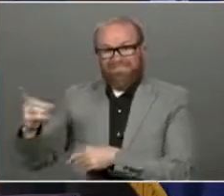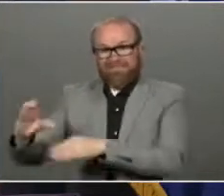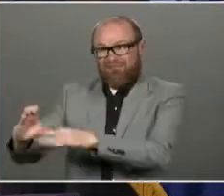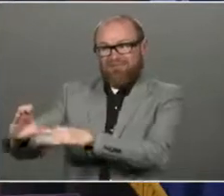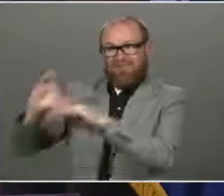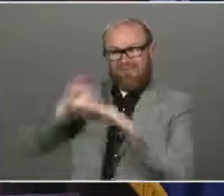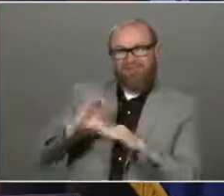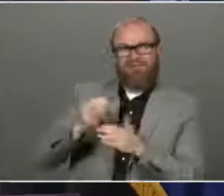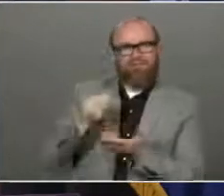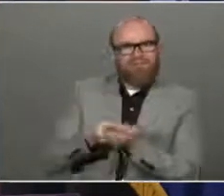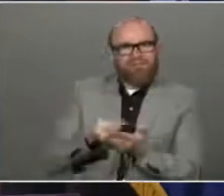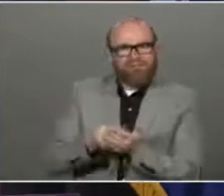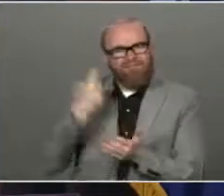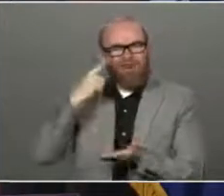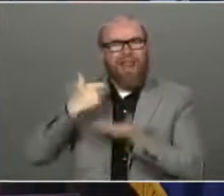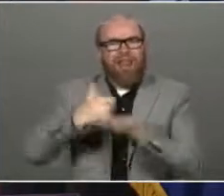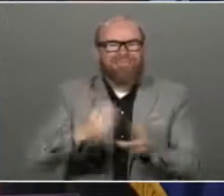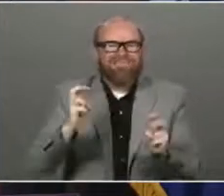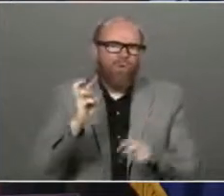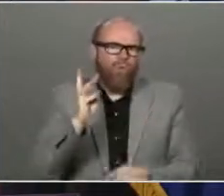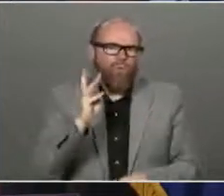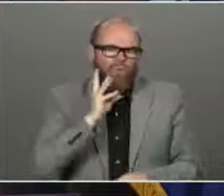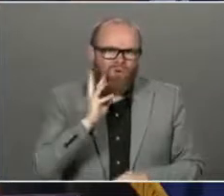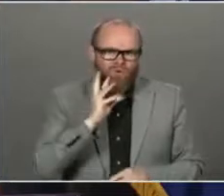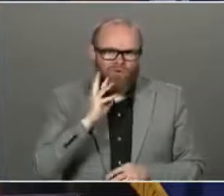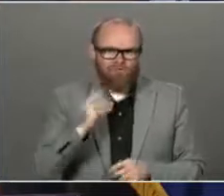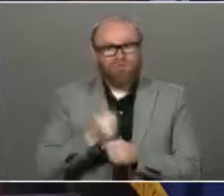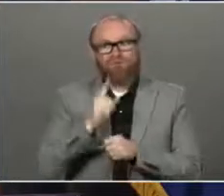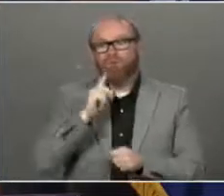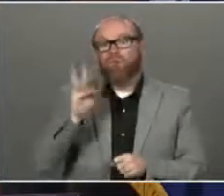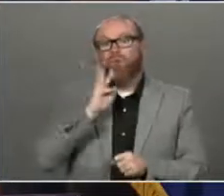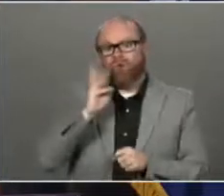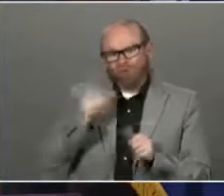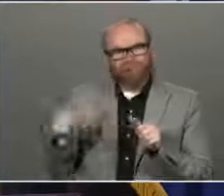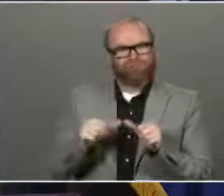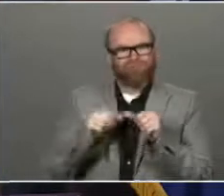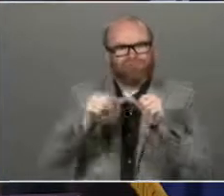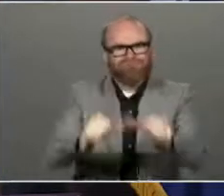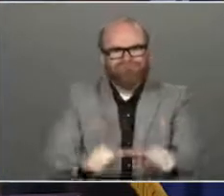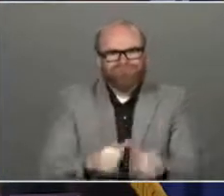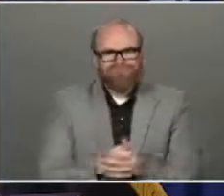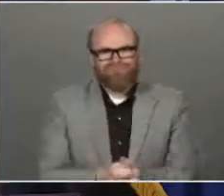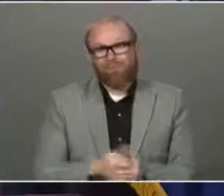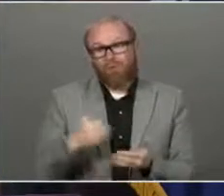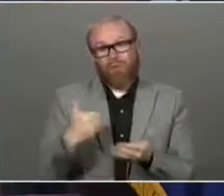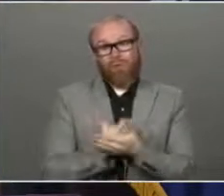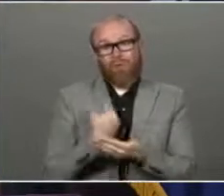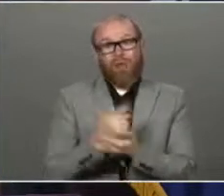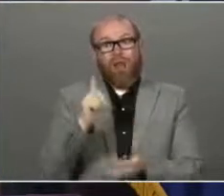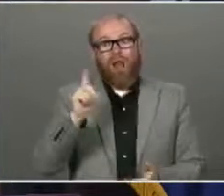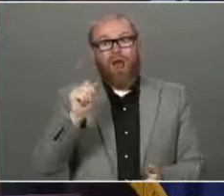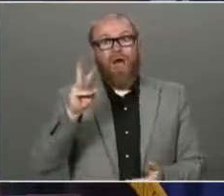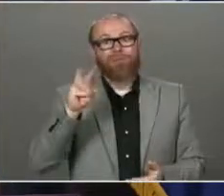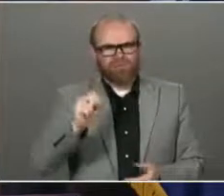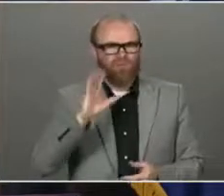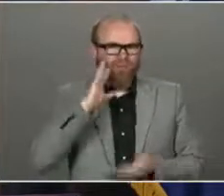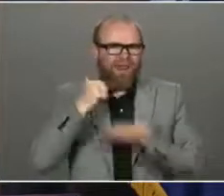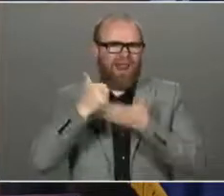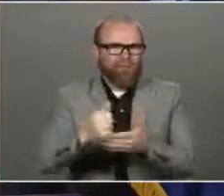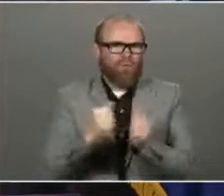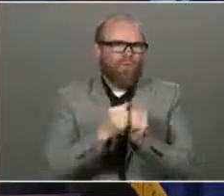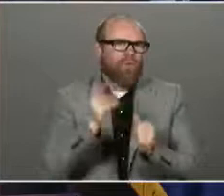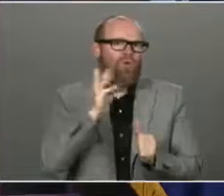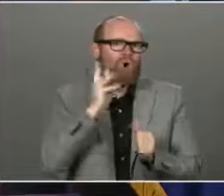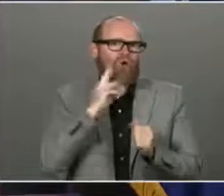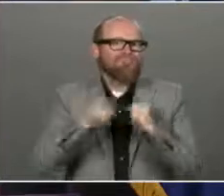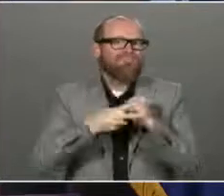bills designed to conserve and stretch our water supply. These new laws provide new tools that will save water, such as developing a